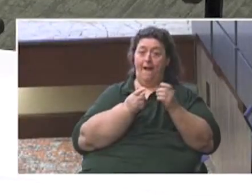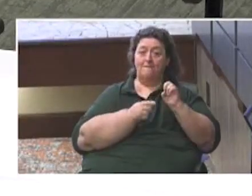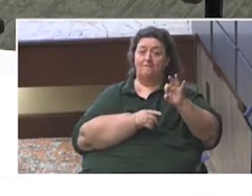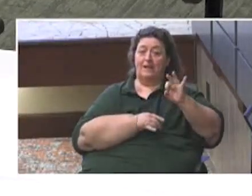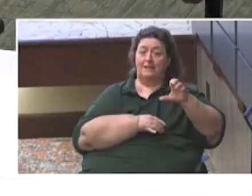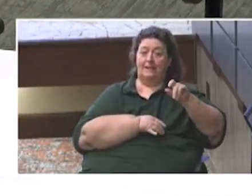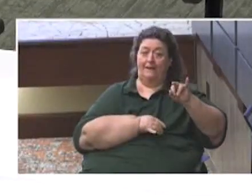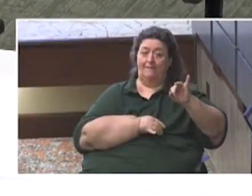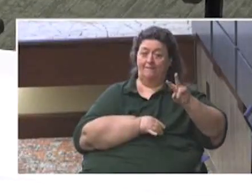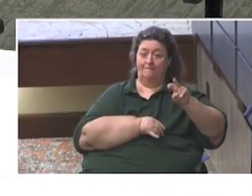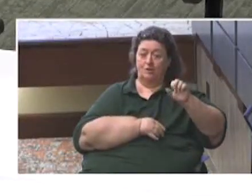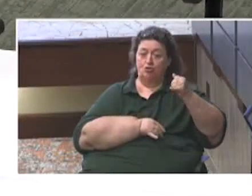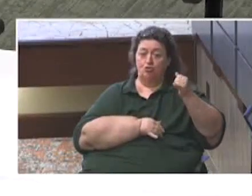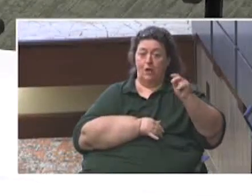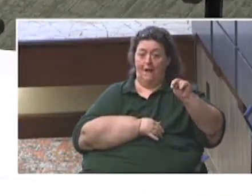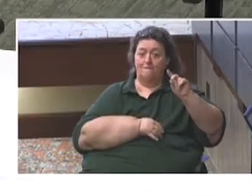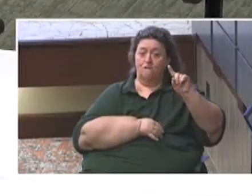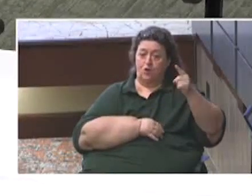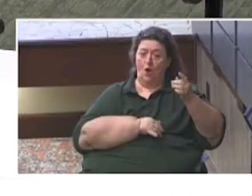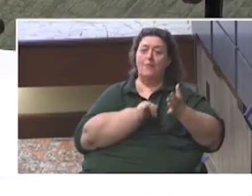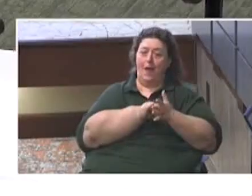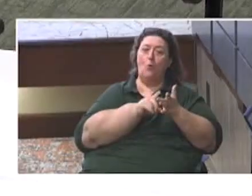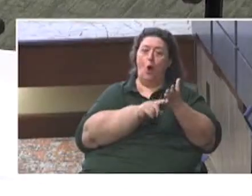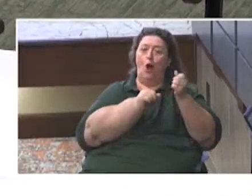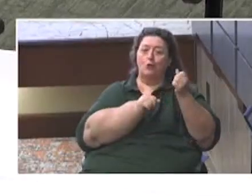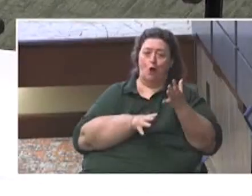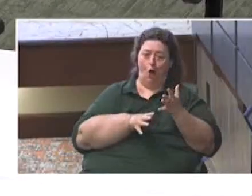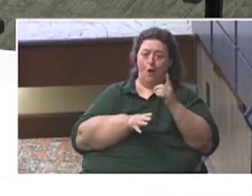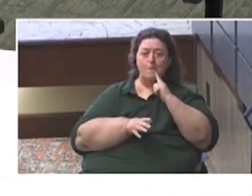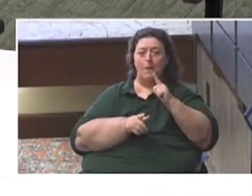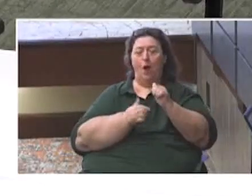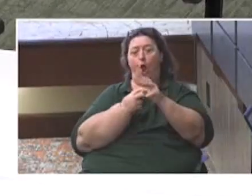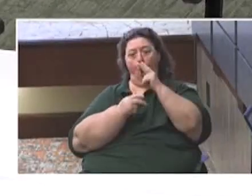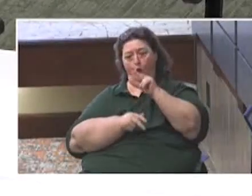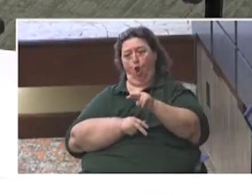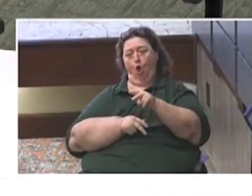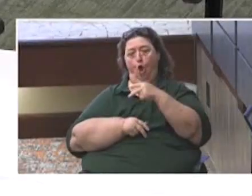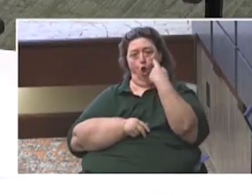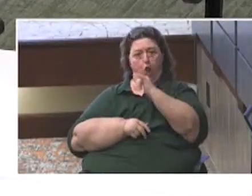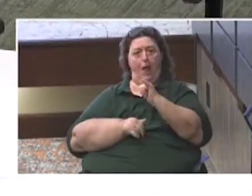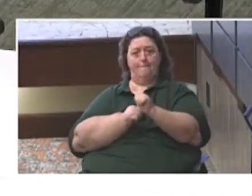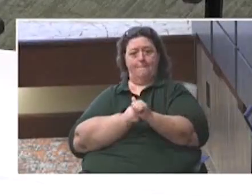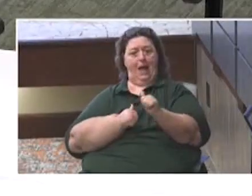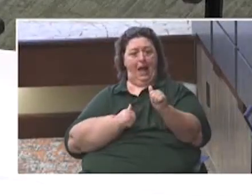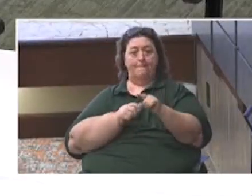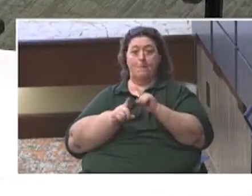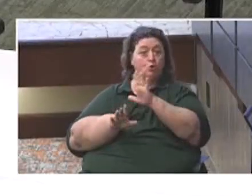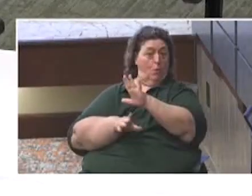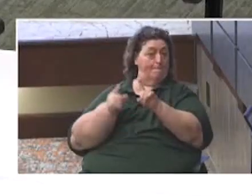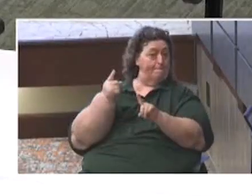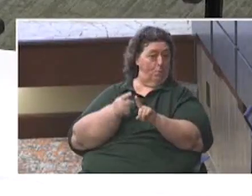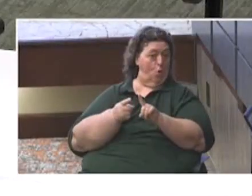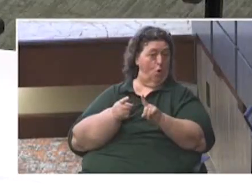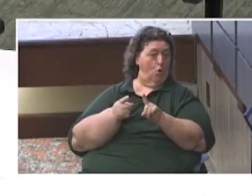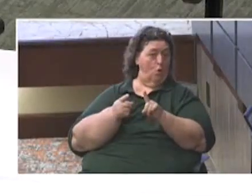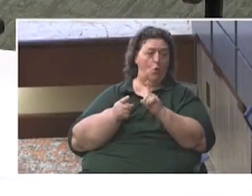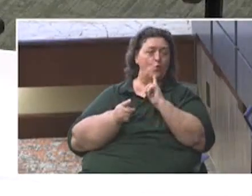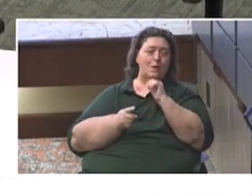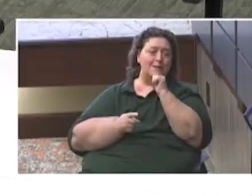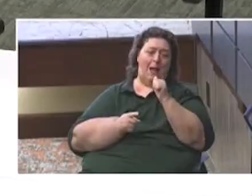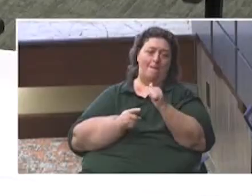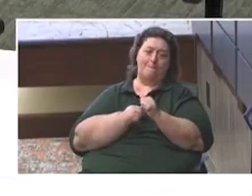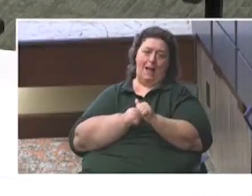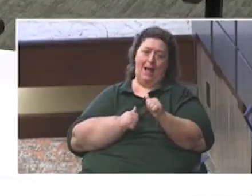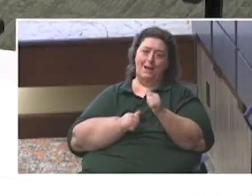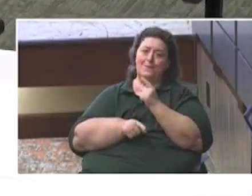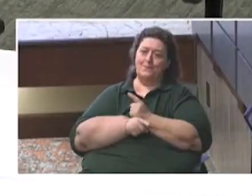January 1st, that's causing us to be behind. But, you know, to your point, we can sit down and do a deeper dive on that. Yeah, can we clean